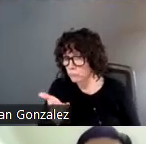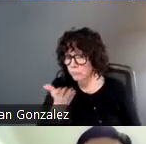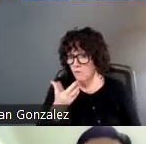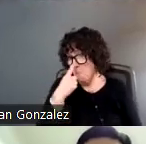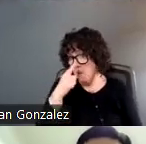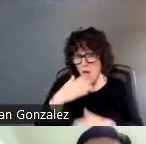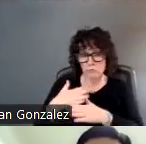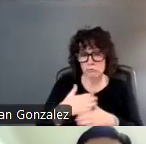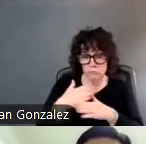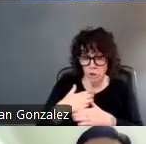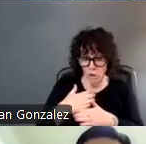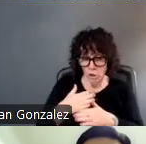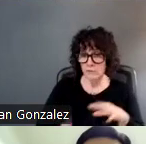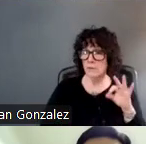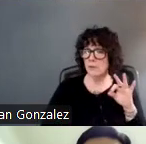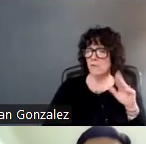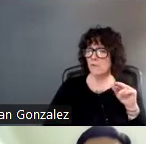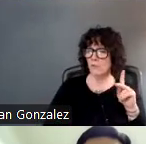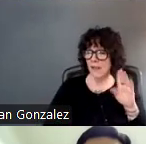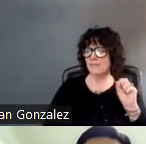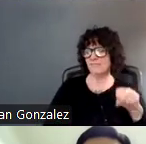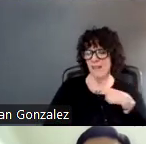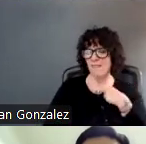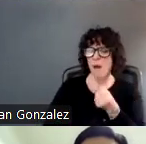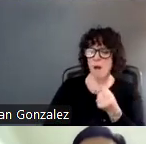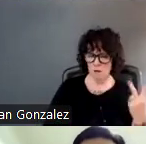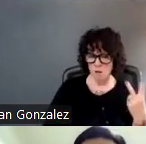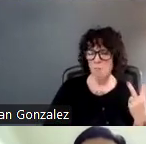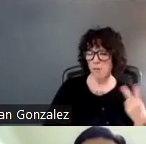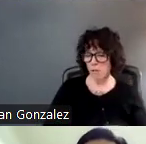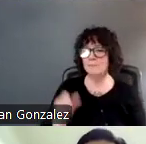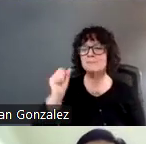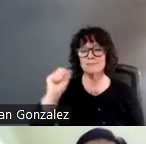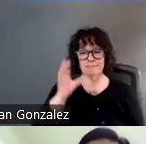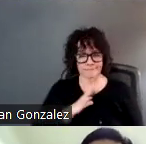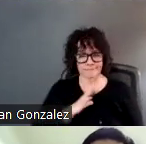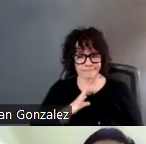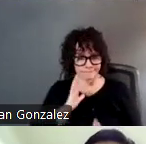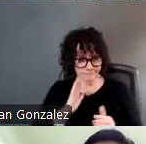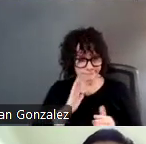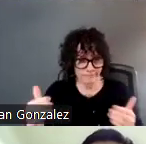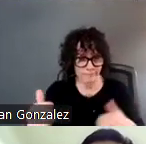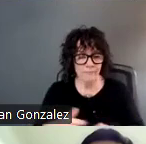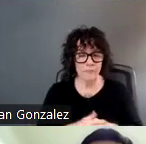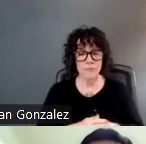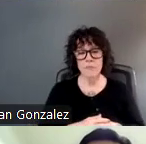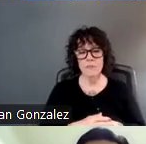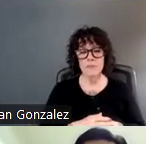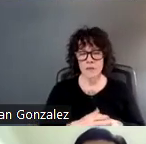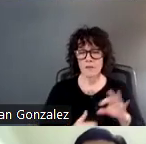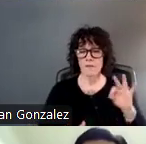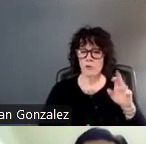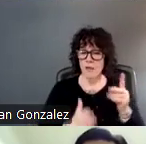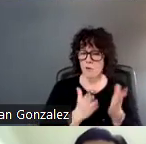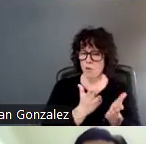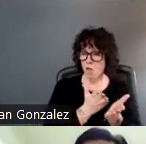have been wondering if they can file an M&C claim when they're in the middle of a Prop 19 process. So will the Prop 19 now allow